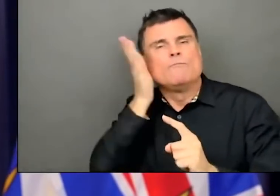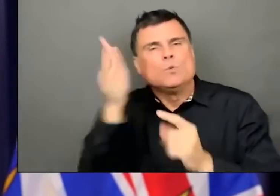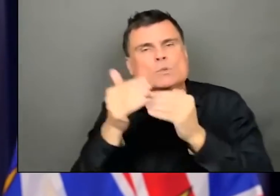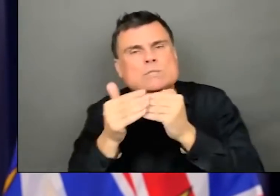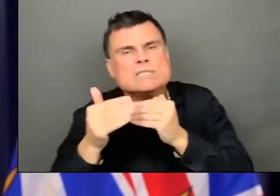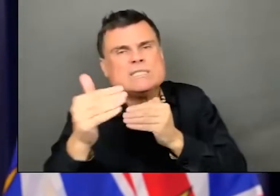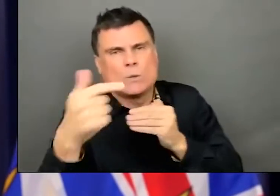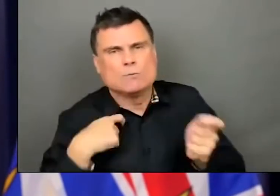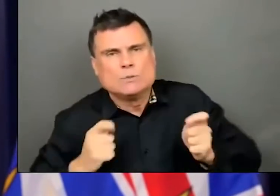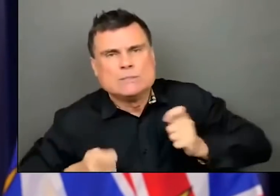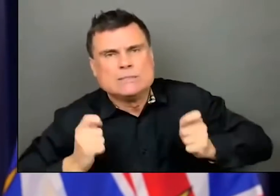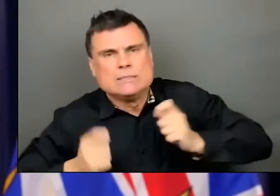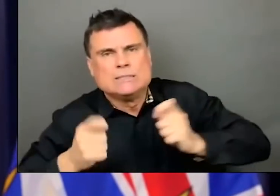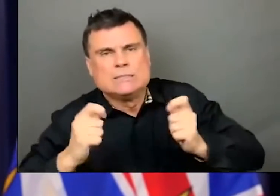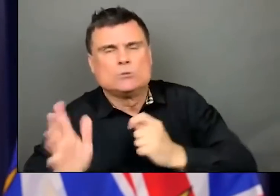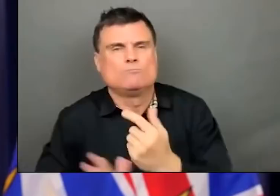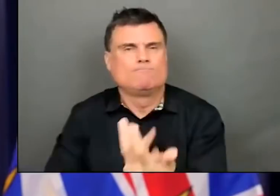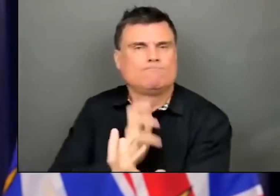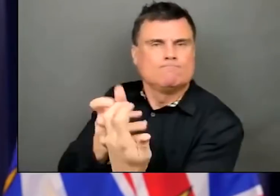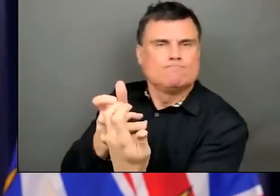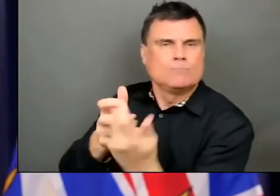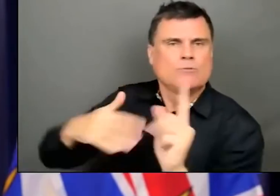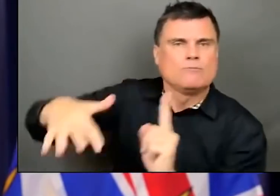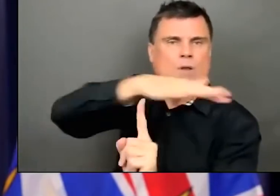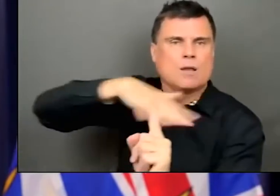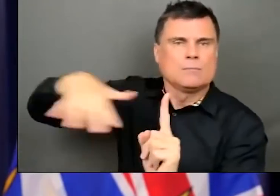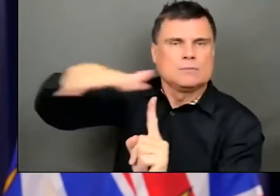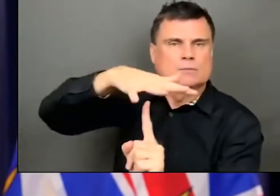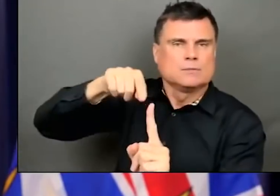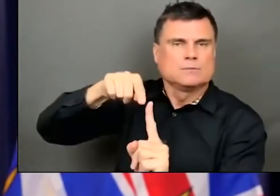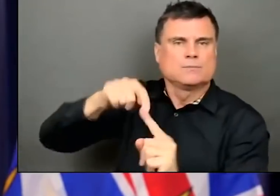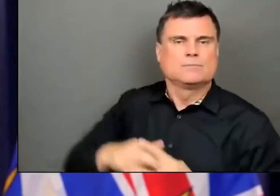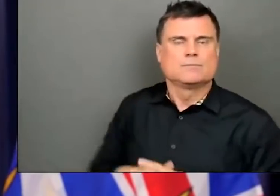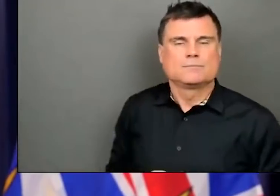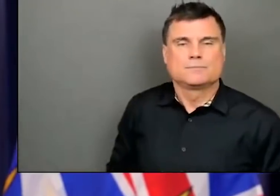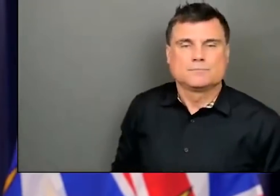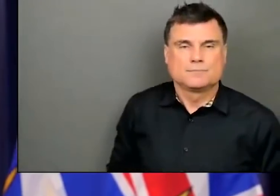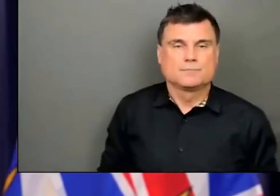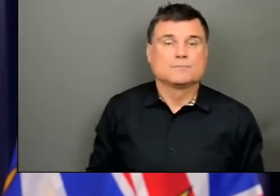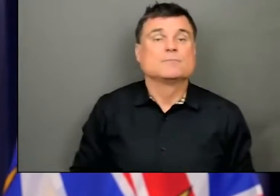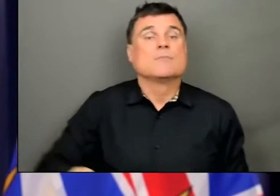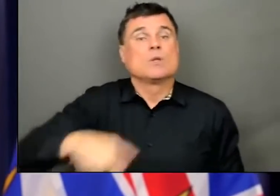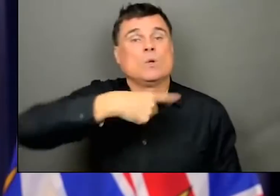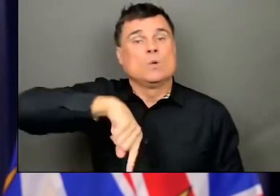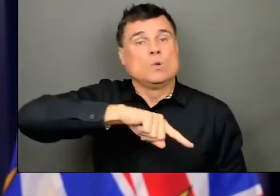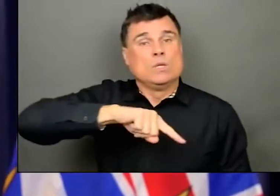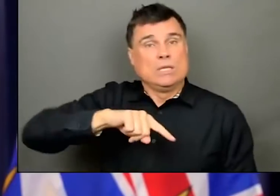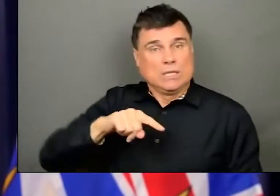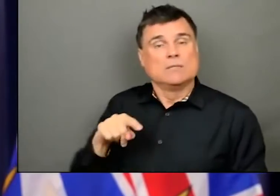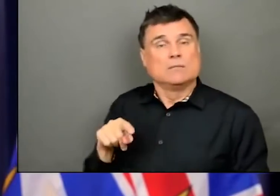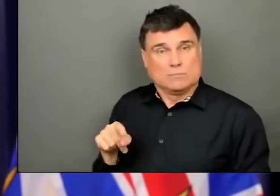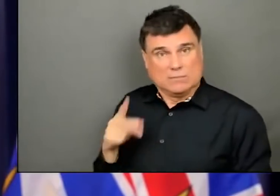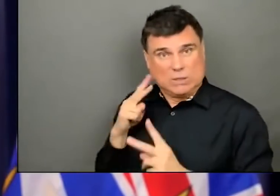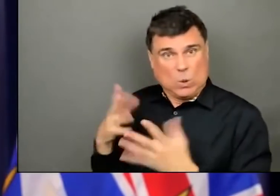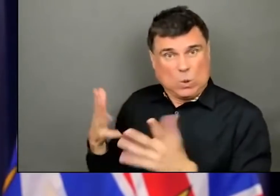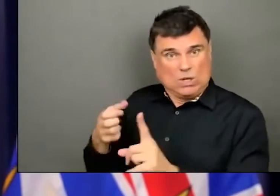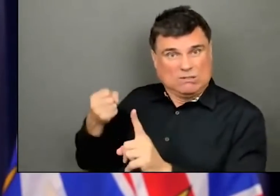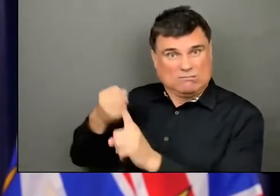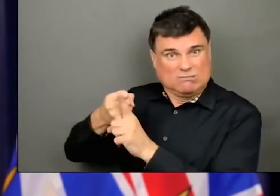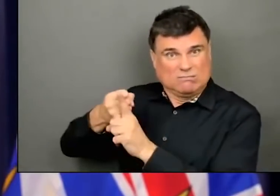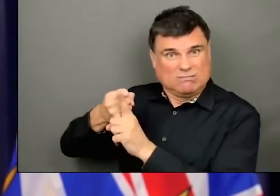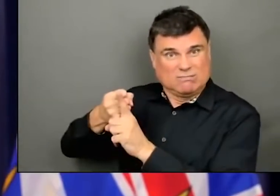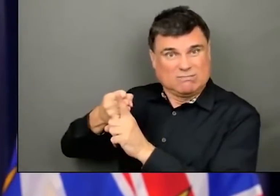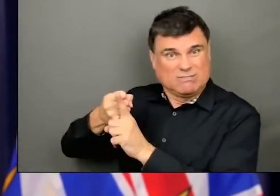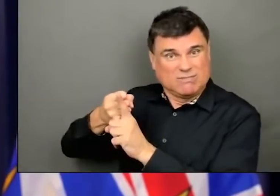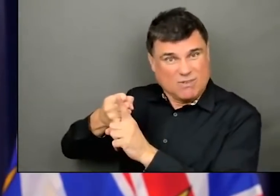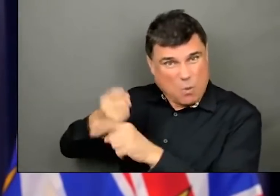Provincial Health Office has noted this is a 1 in 1,000 year event. It has now happened. It's no longer a 1 in 1,000 year event. It's a 1 in 1